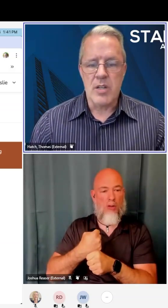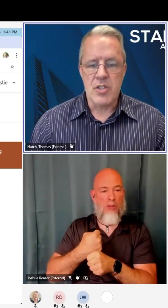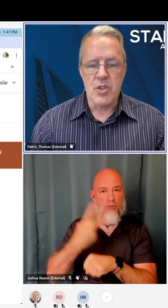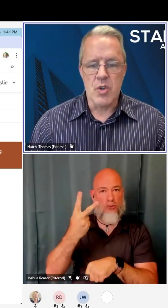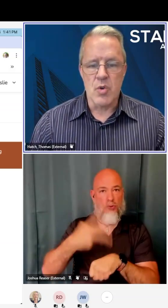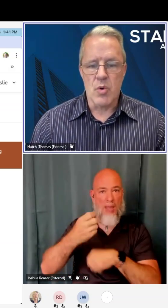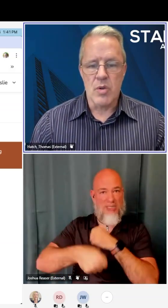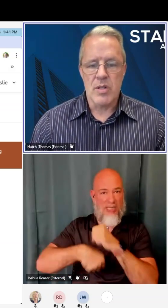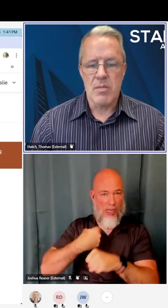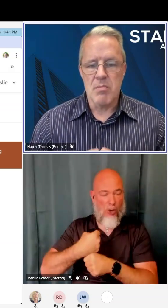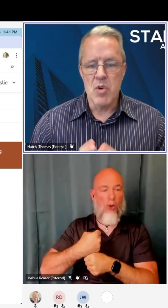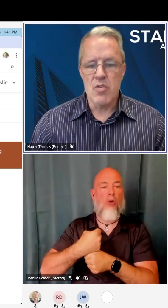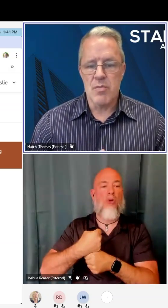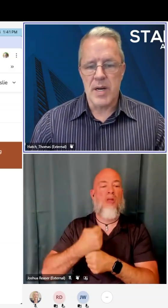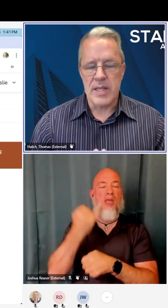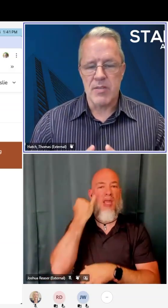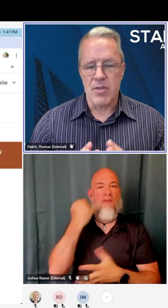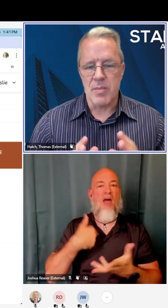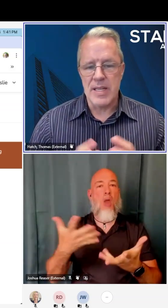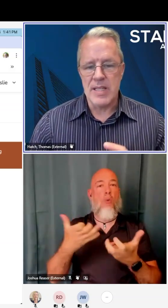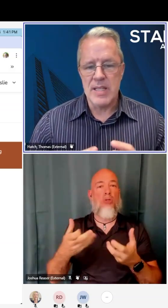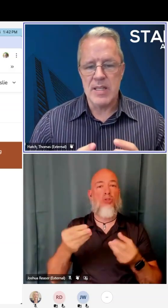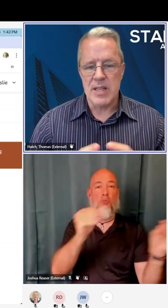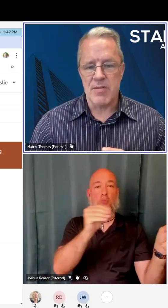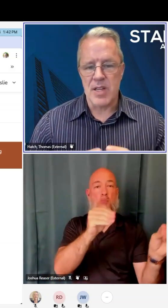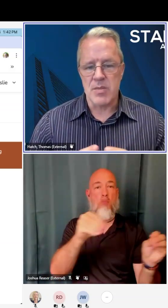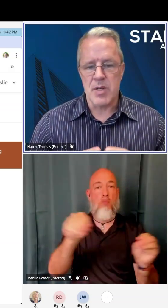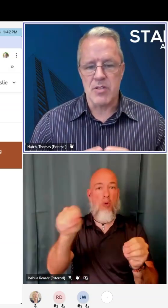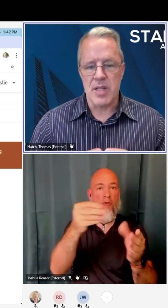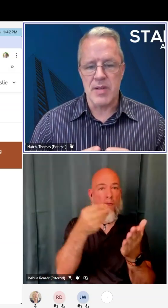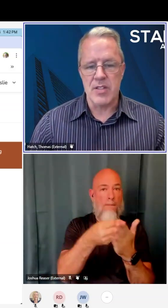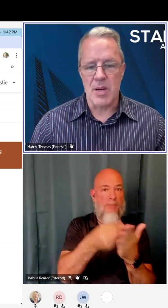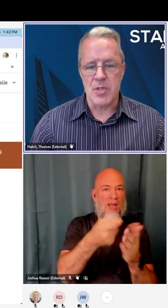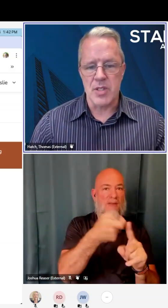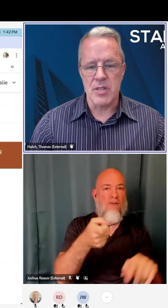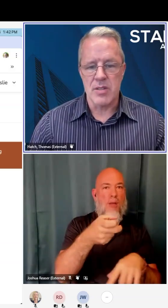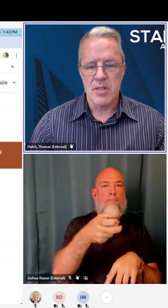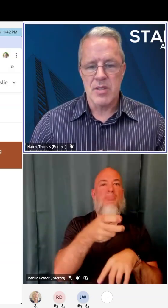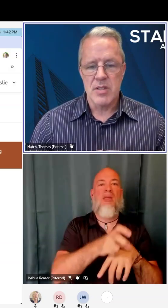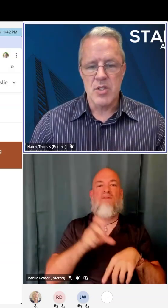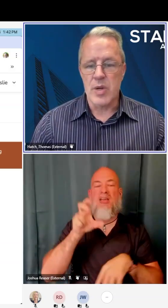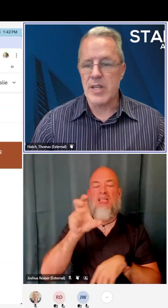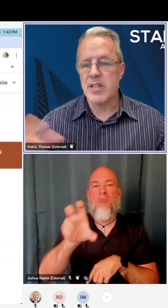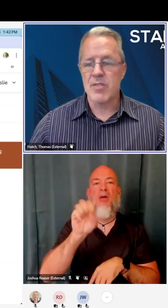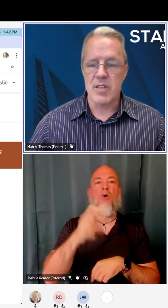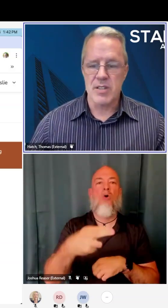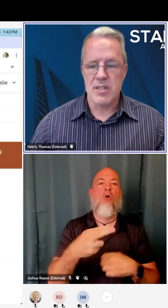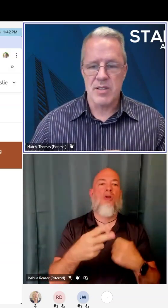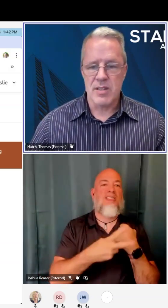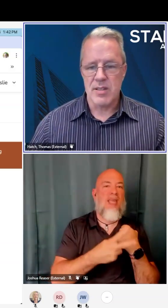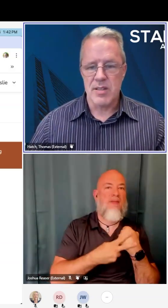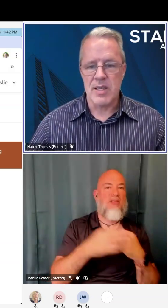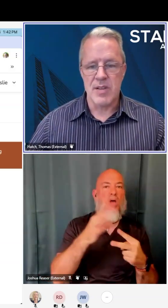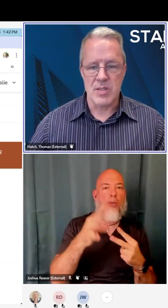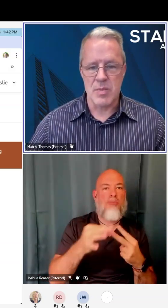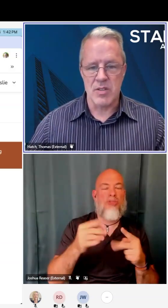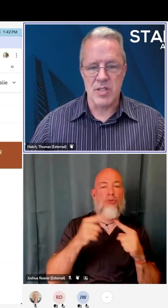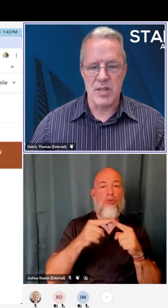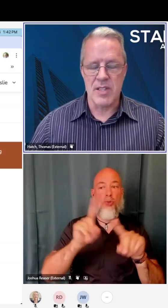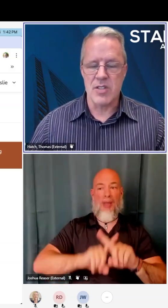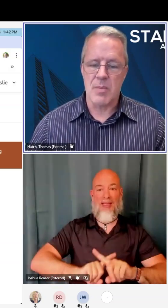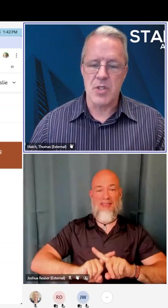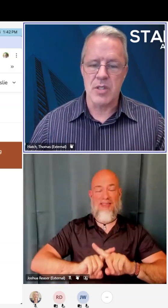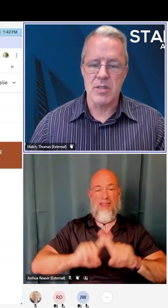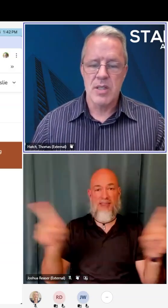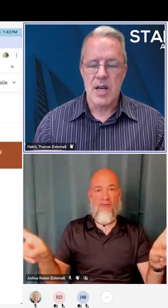I want to move money from any investment or savings option to a different investment